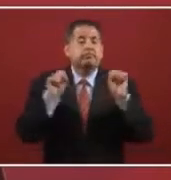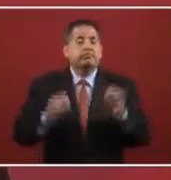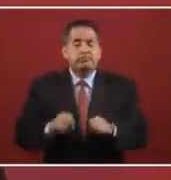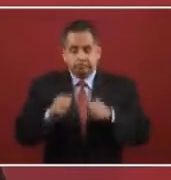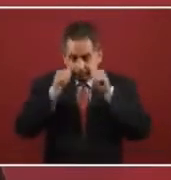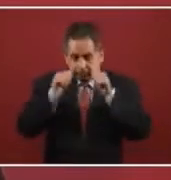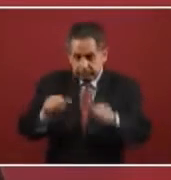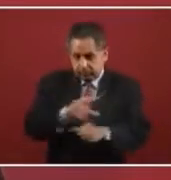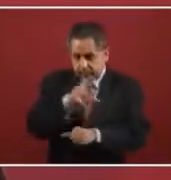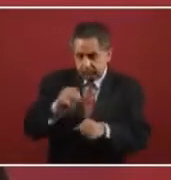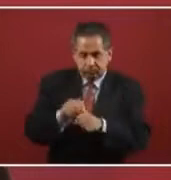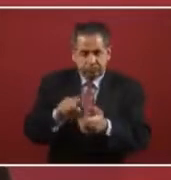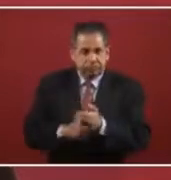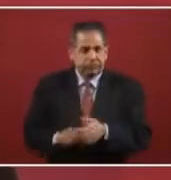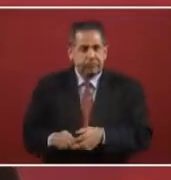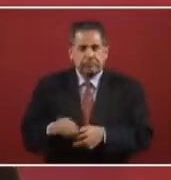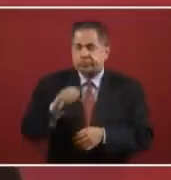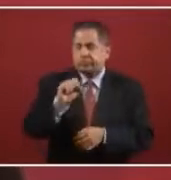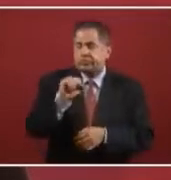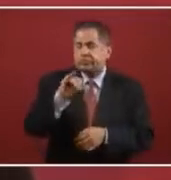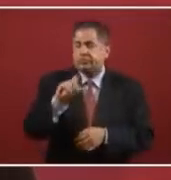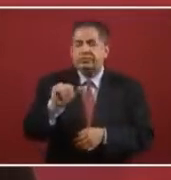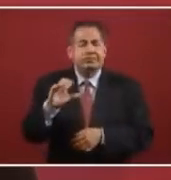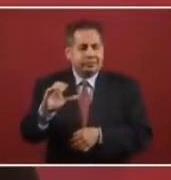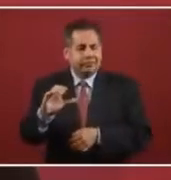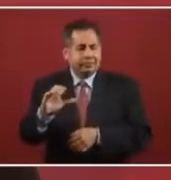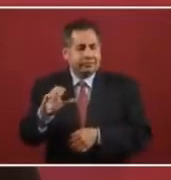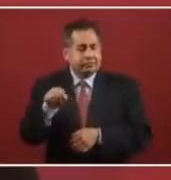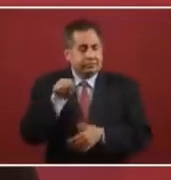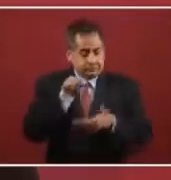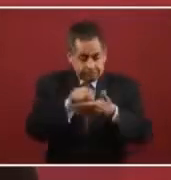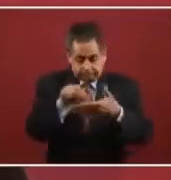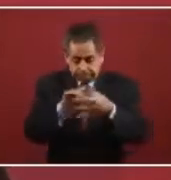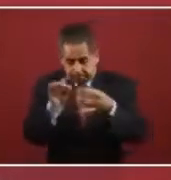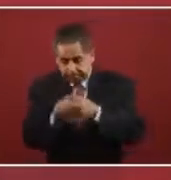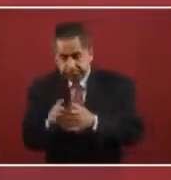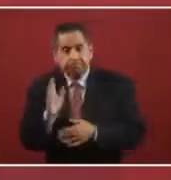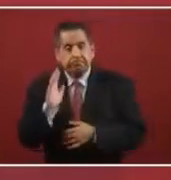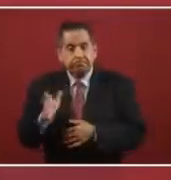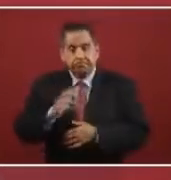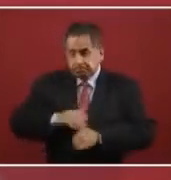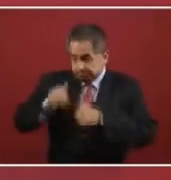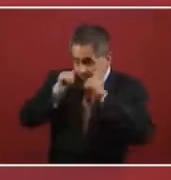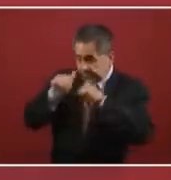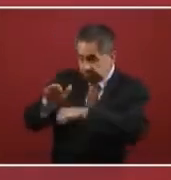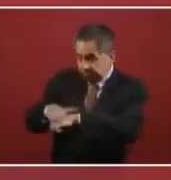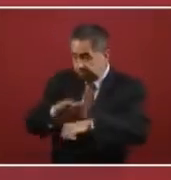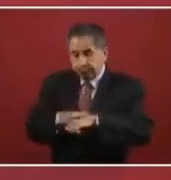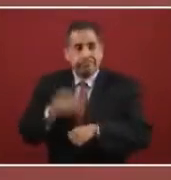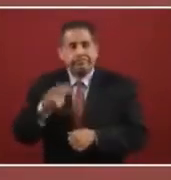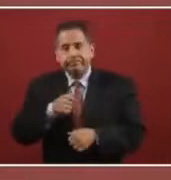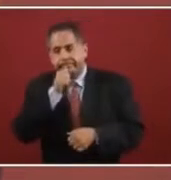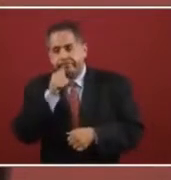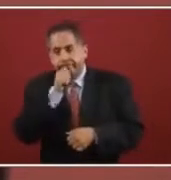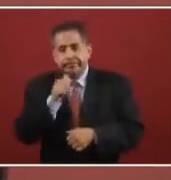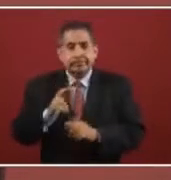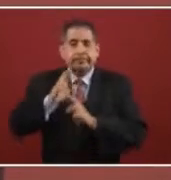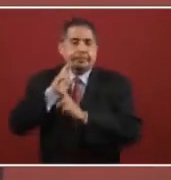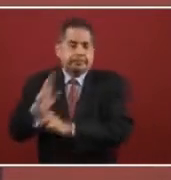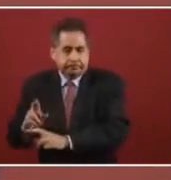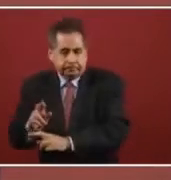They call it a system integral for responding to the people or the